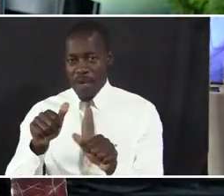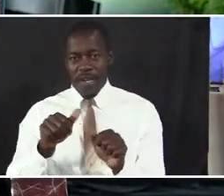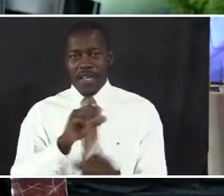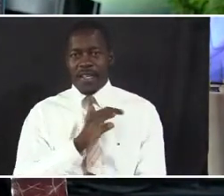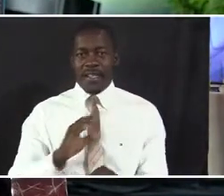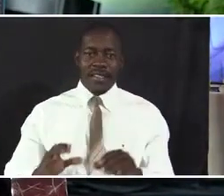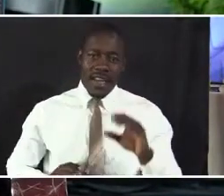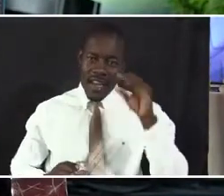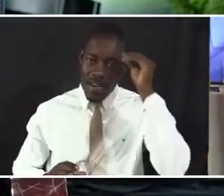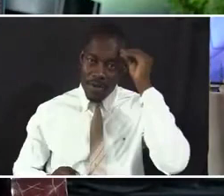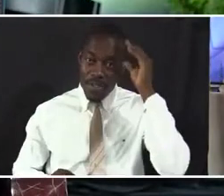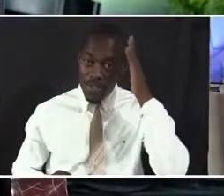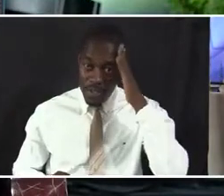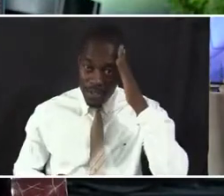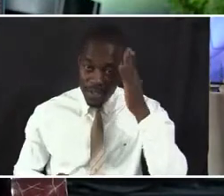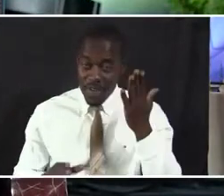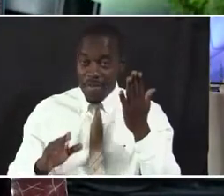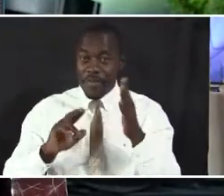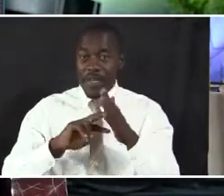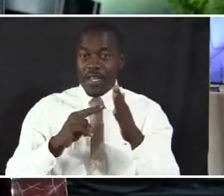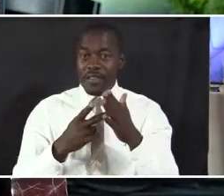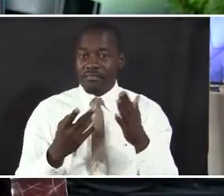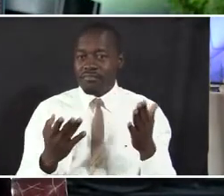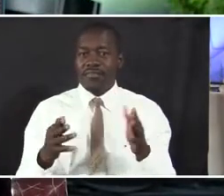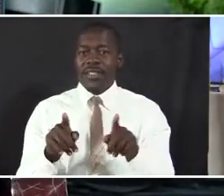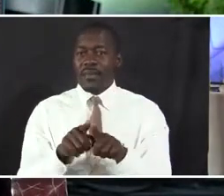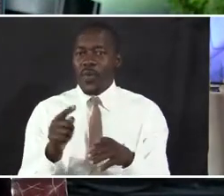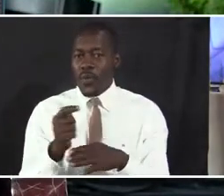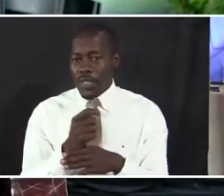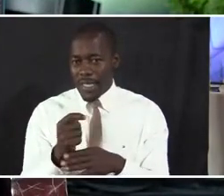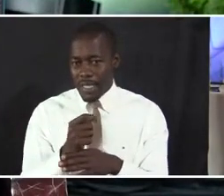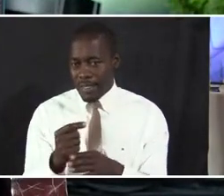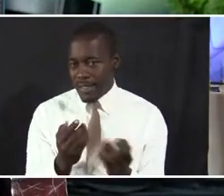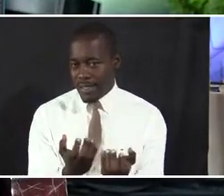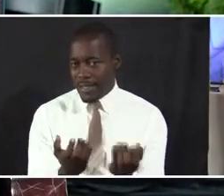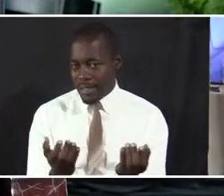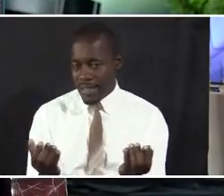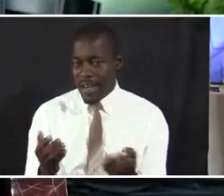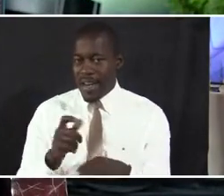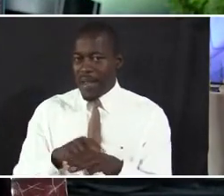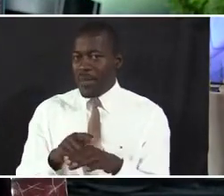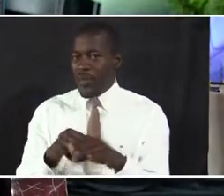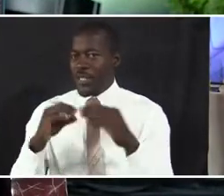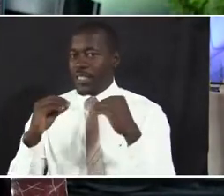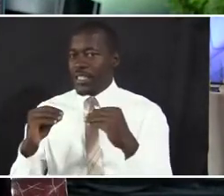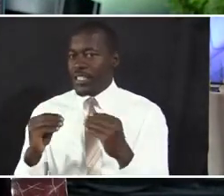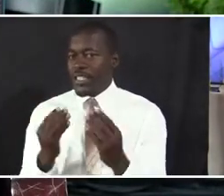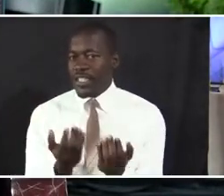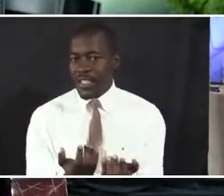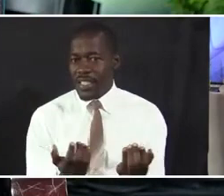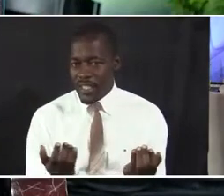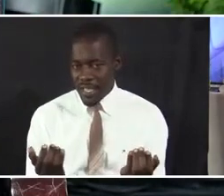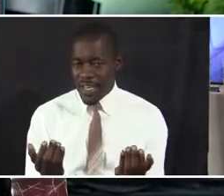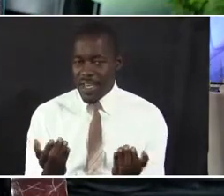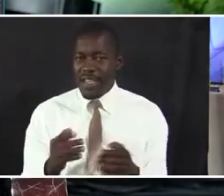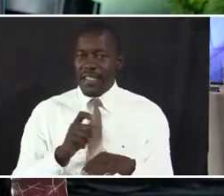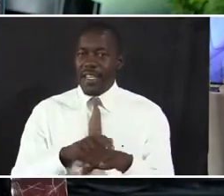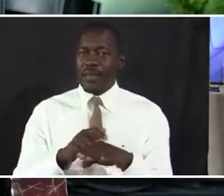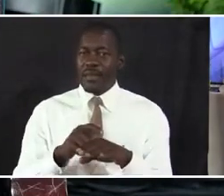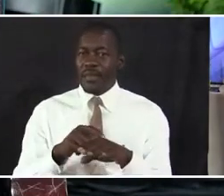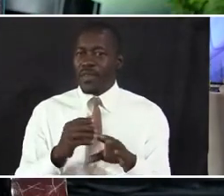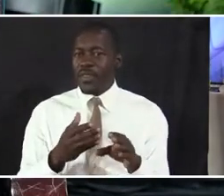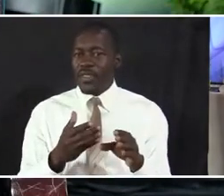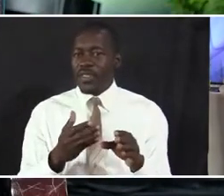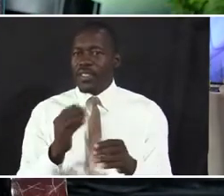education. So as we are training the children, then we are emphasizing that the